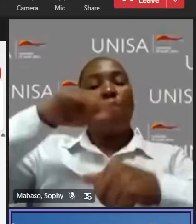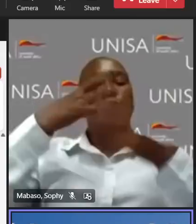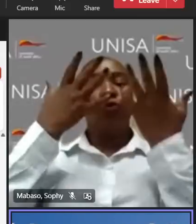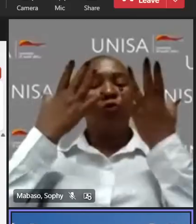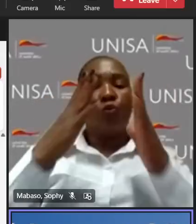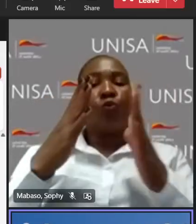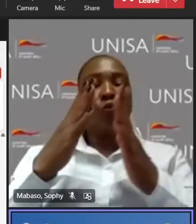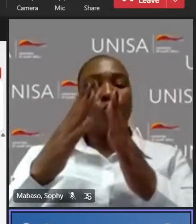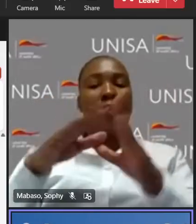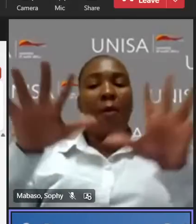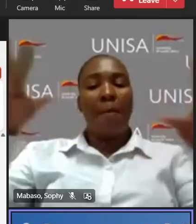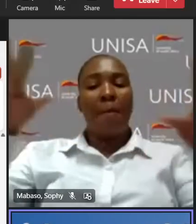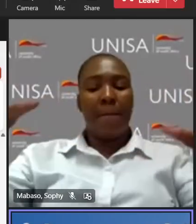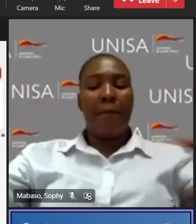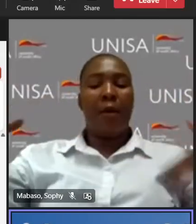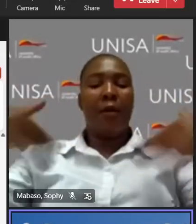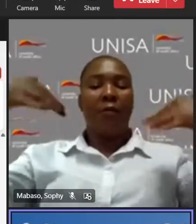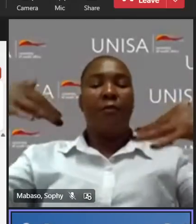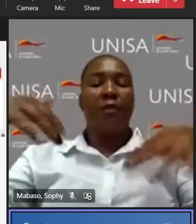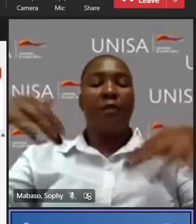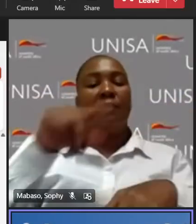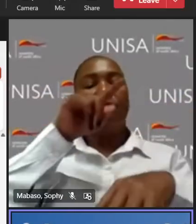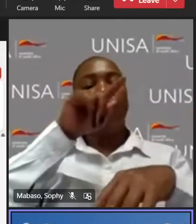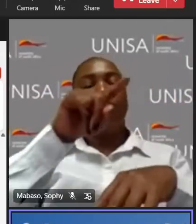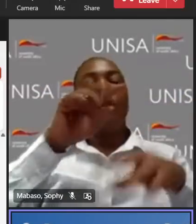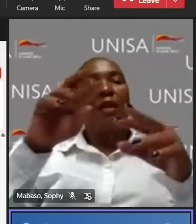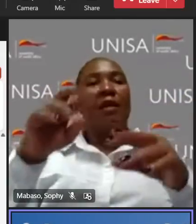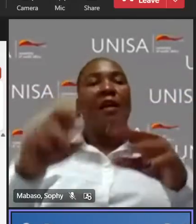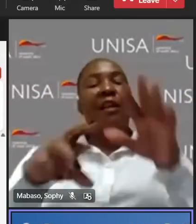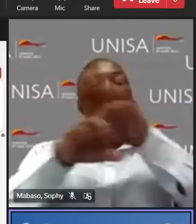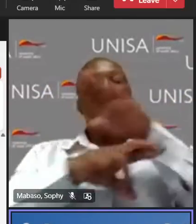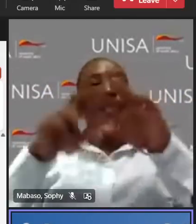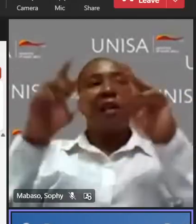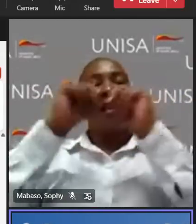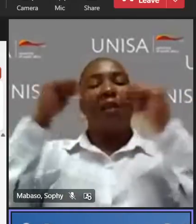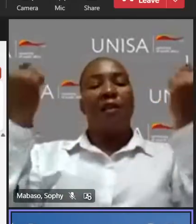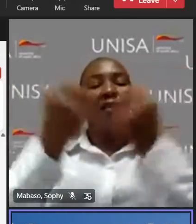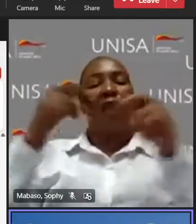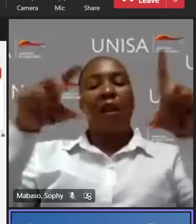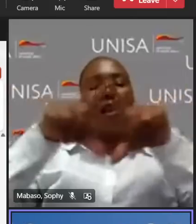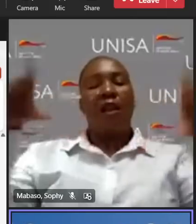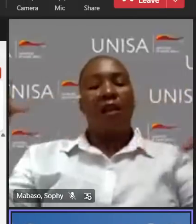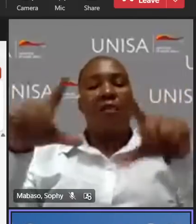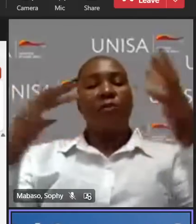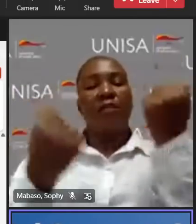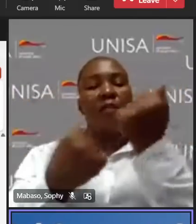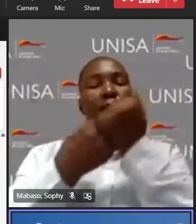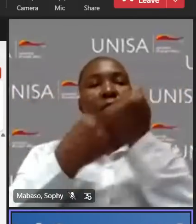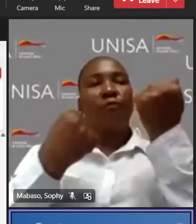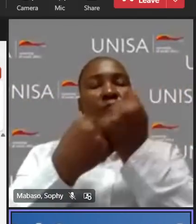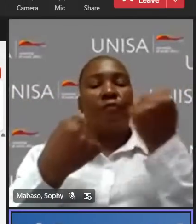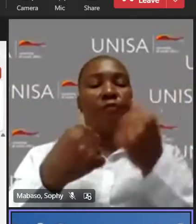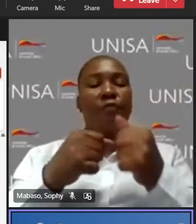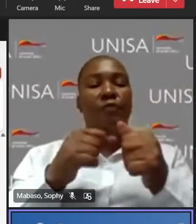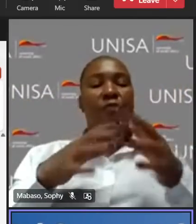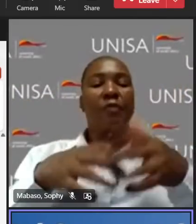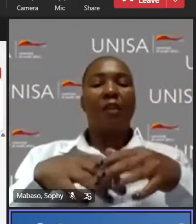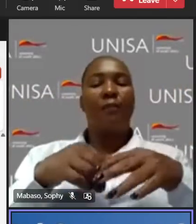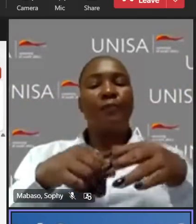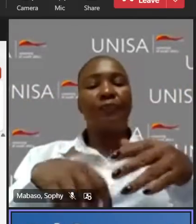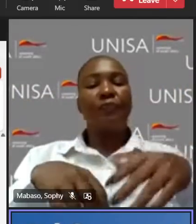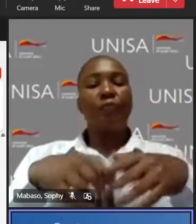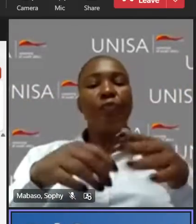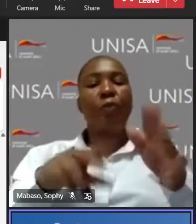parliaments, both on regional and national level. We support the SRC with policy development,